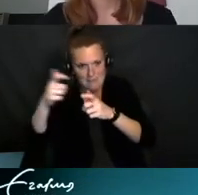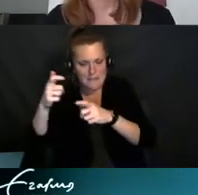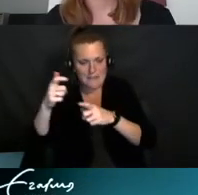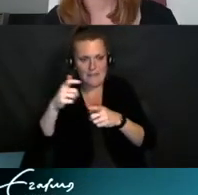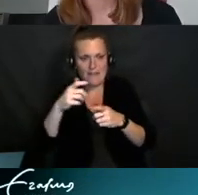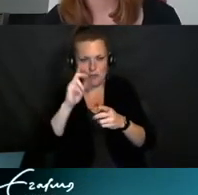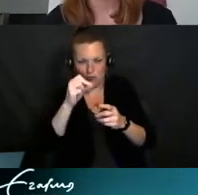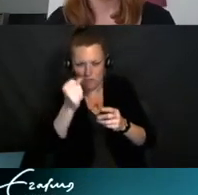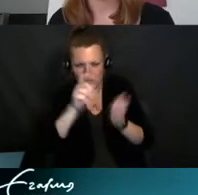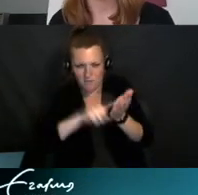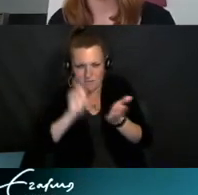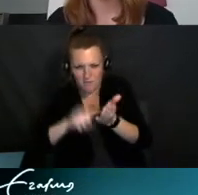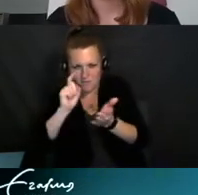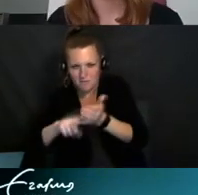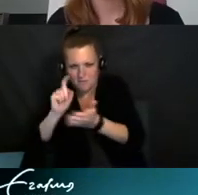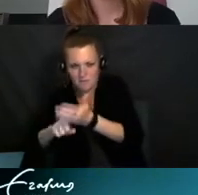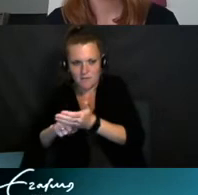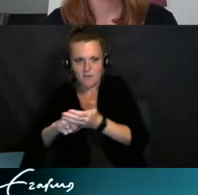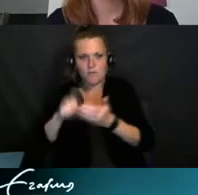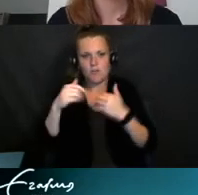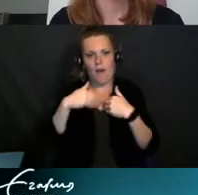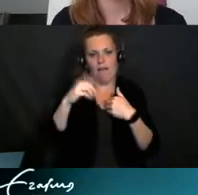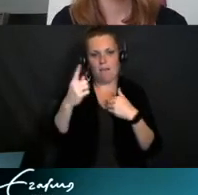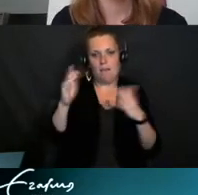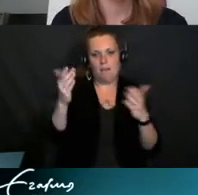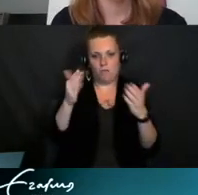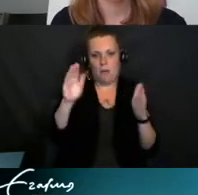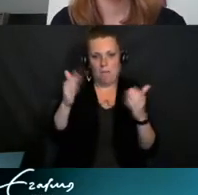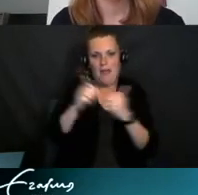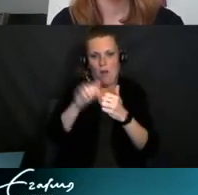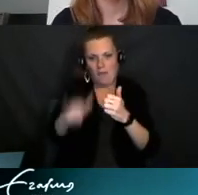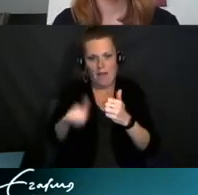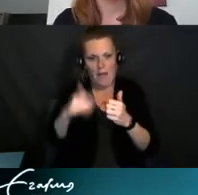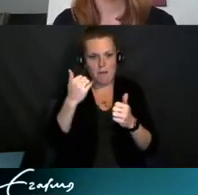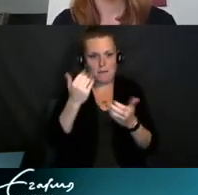to really recognizing the patterns like this or whatever else?